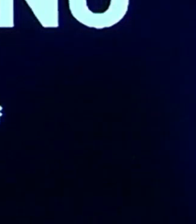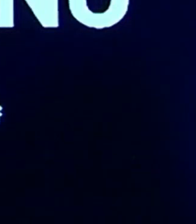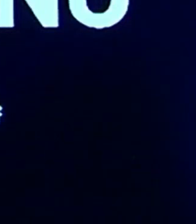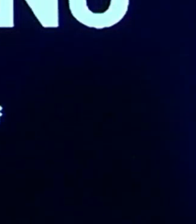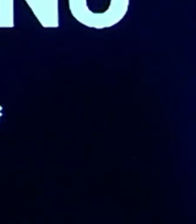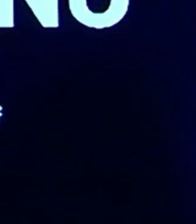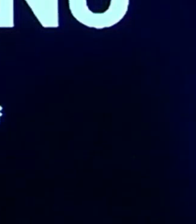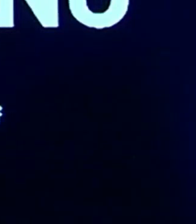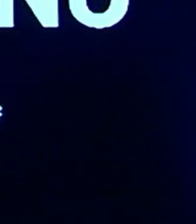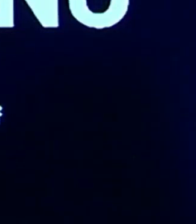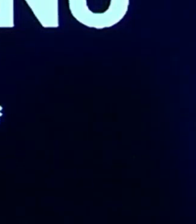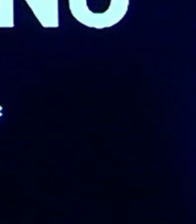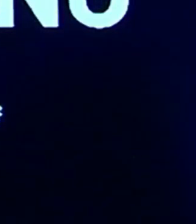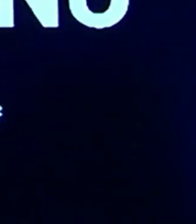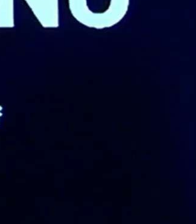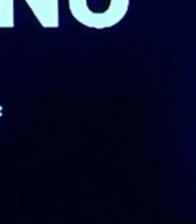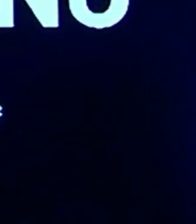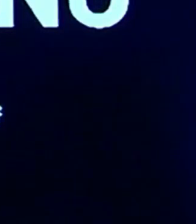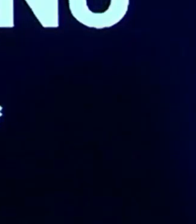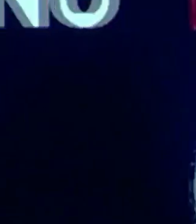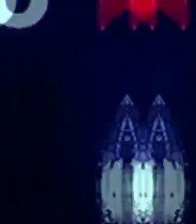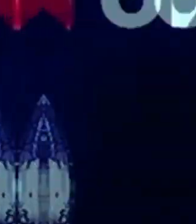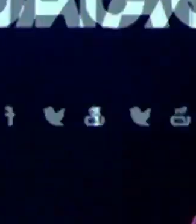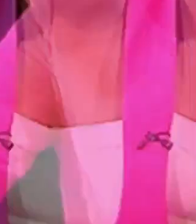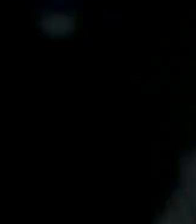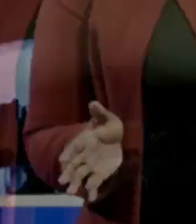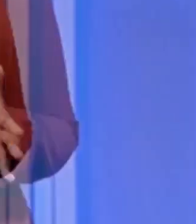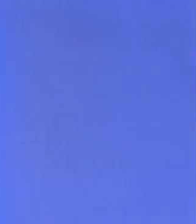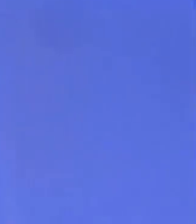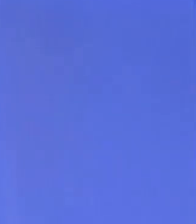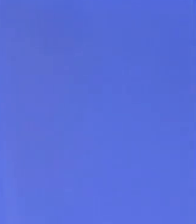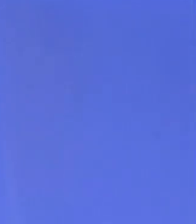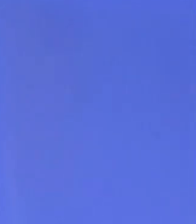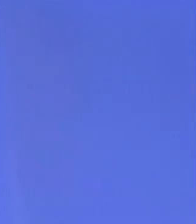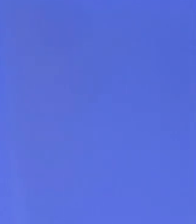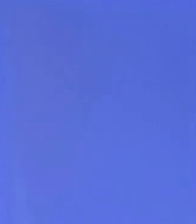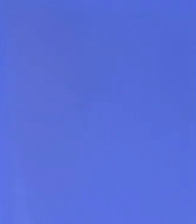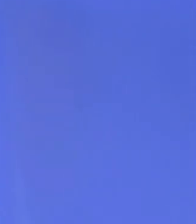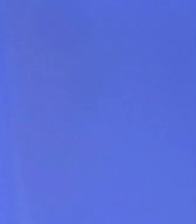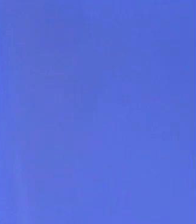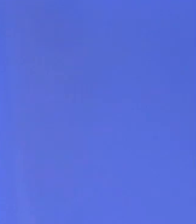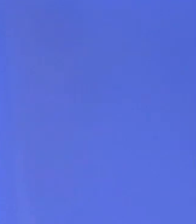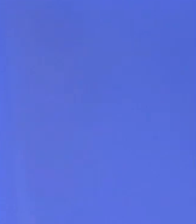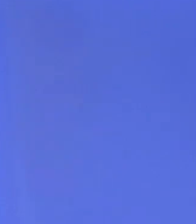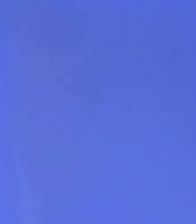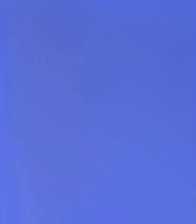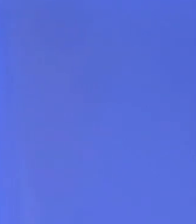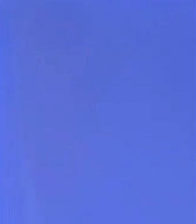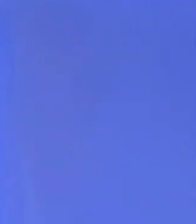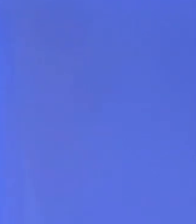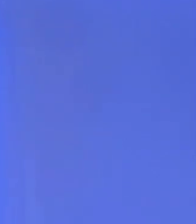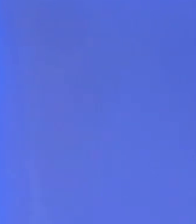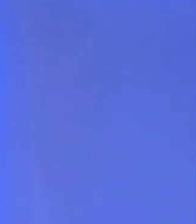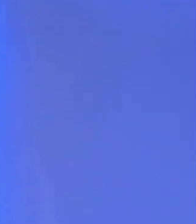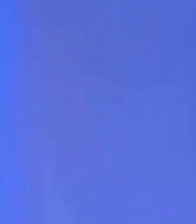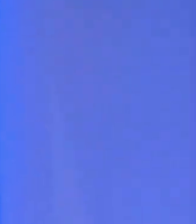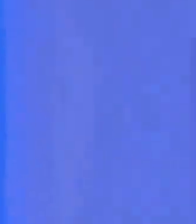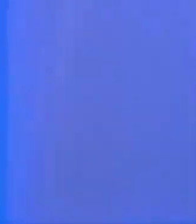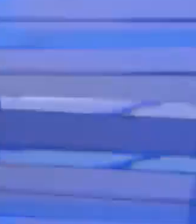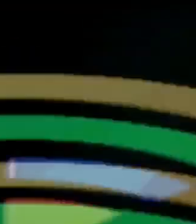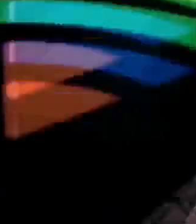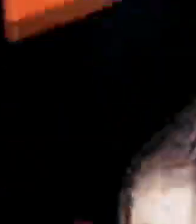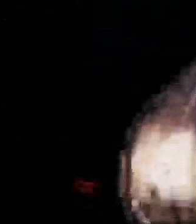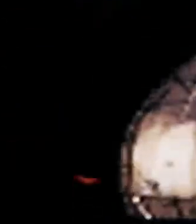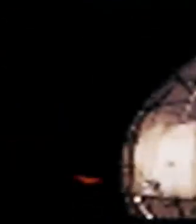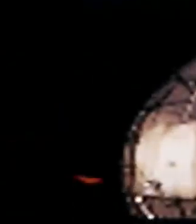semmuso kanale e ntšhwa ya dikgang ka 2023. I-DTT izokuhlinzeka ngazo zonke izindaba ihora